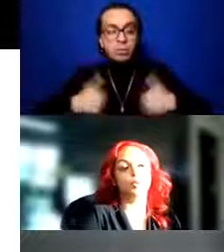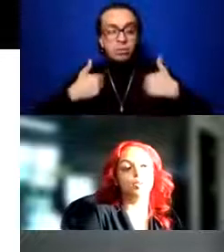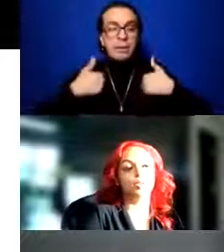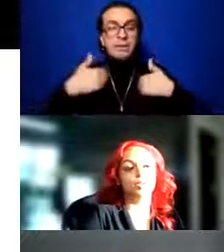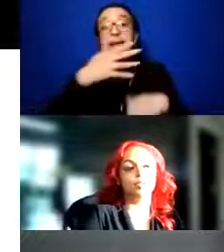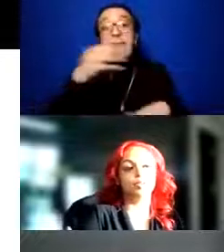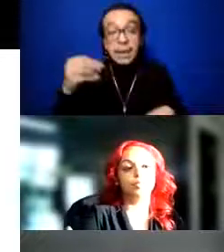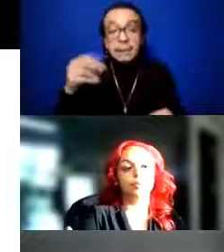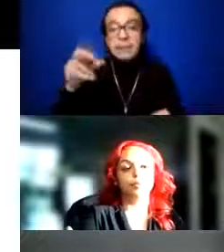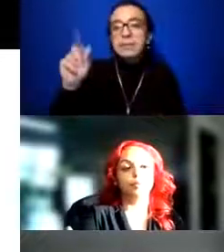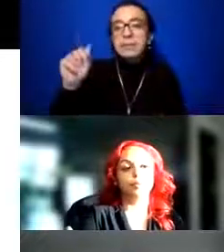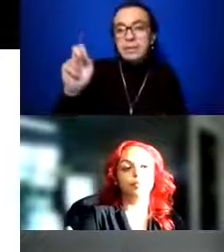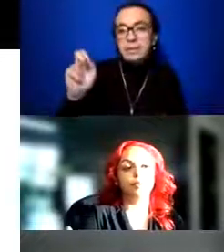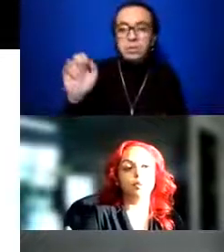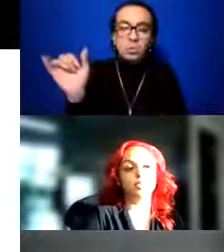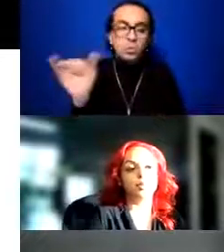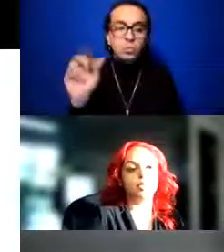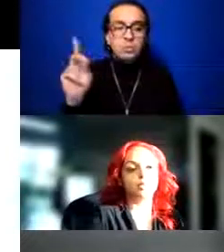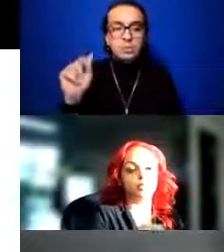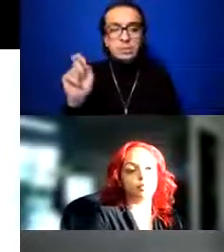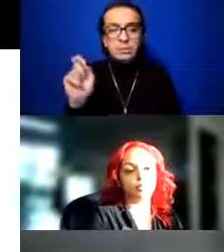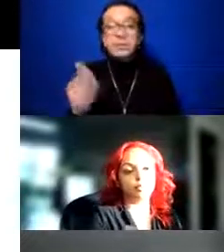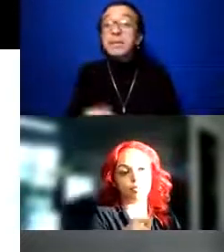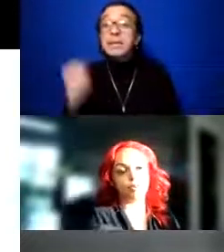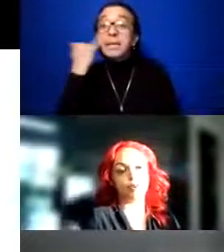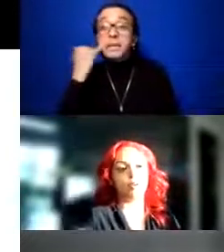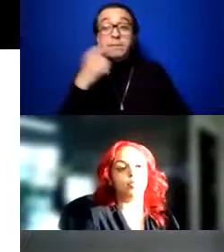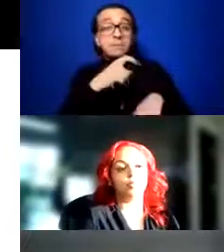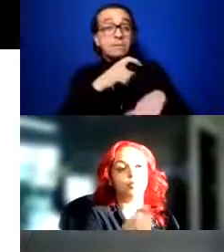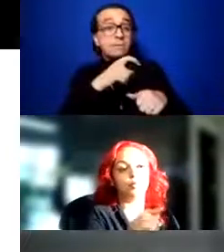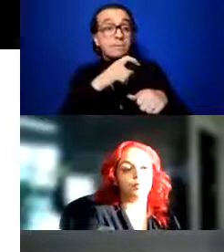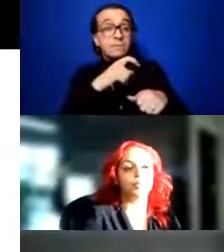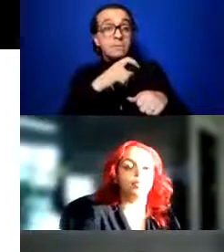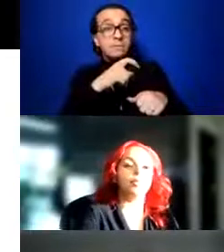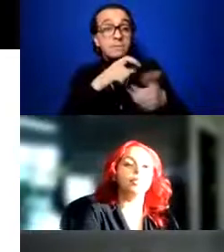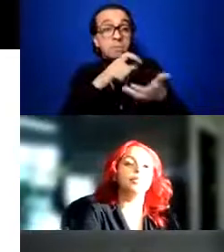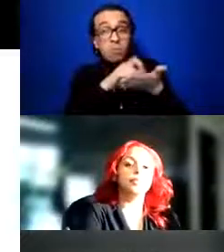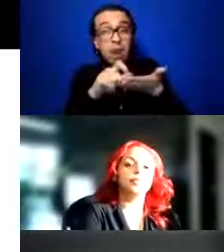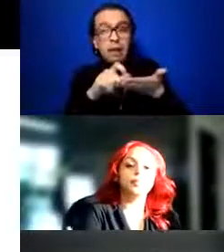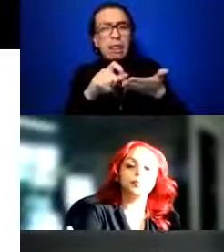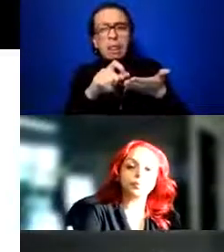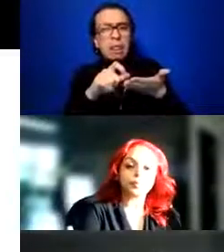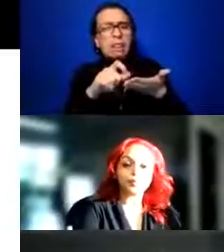form. So if you run out of space, you can go on. You don't have to be on the line.